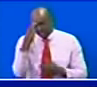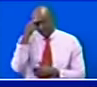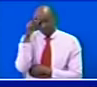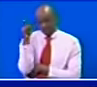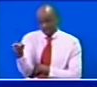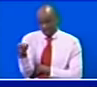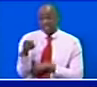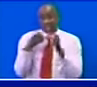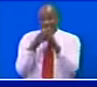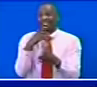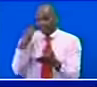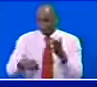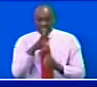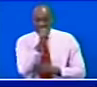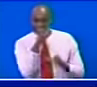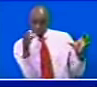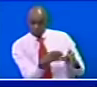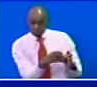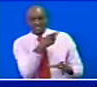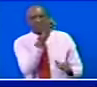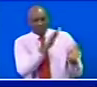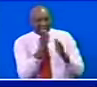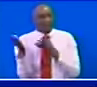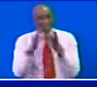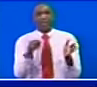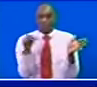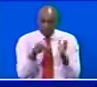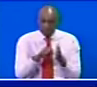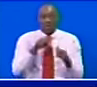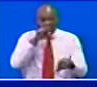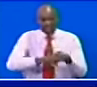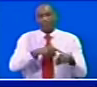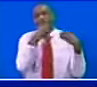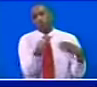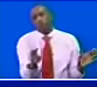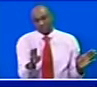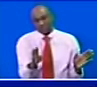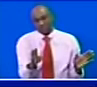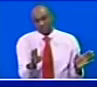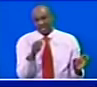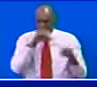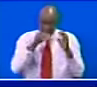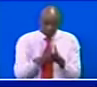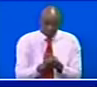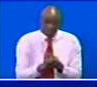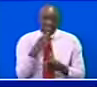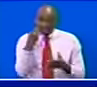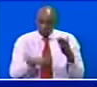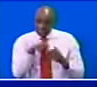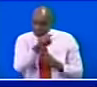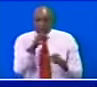today, the leaders accused NASA of plotting to cause chaos if their candidate does not win in the election. They said they will not